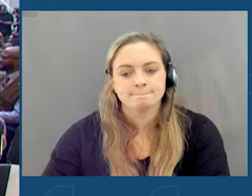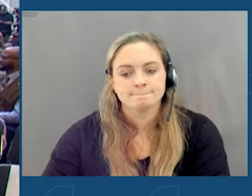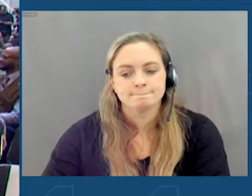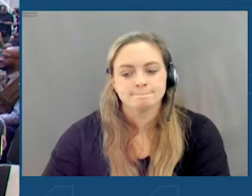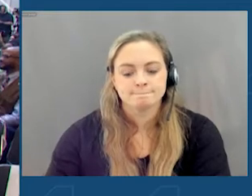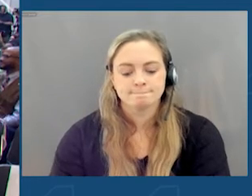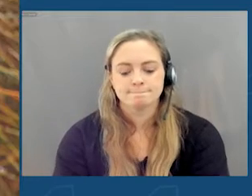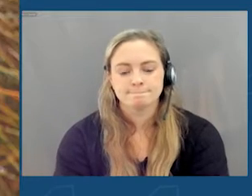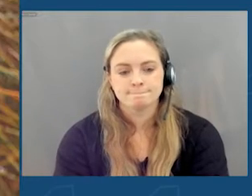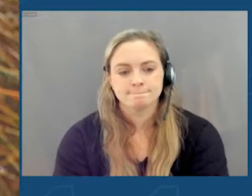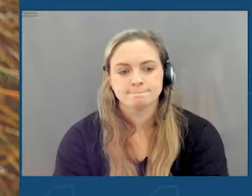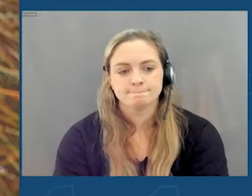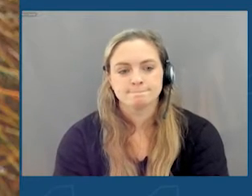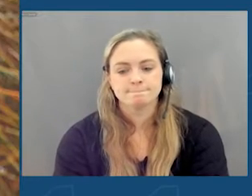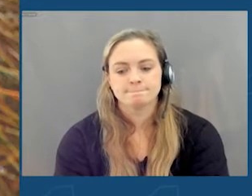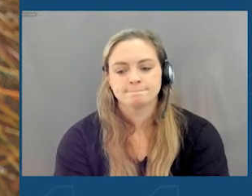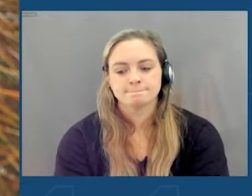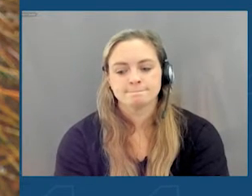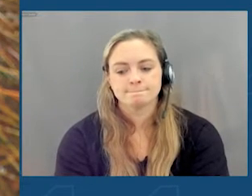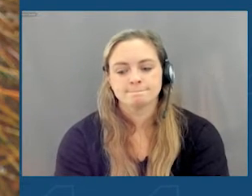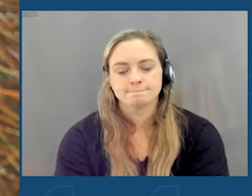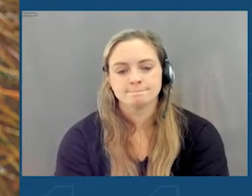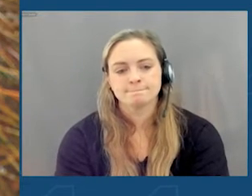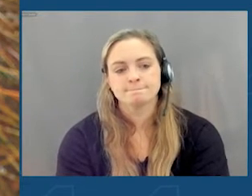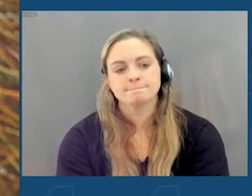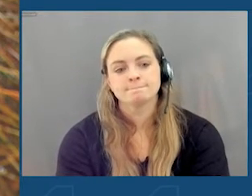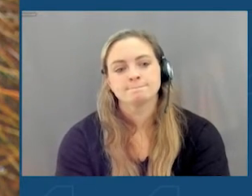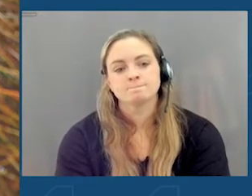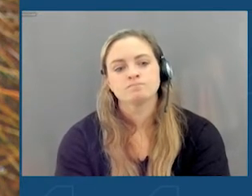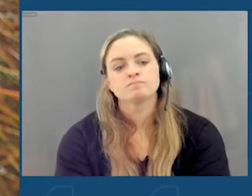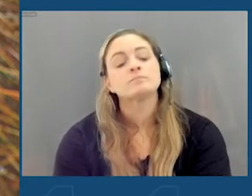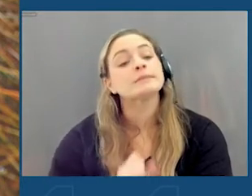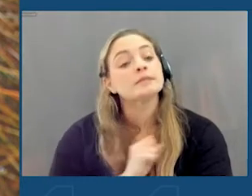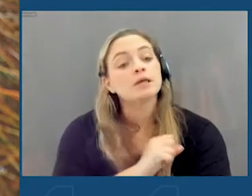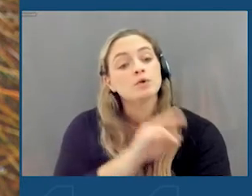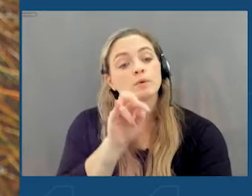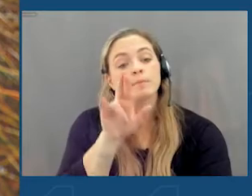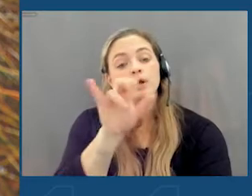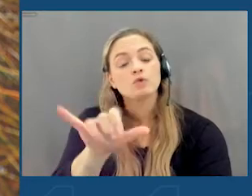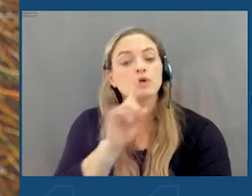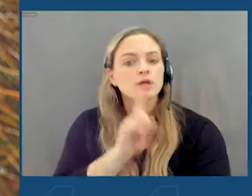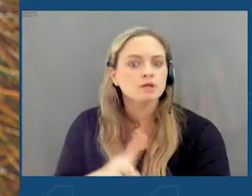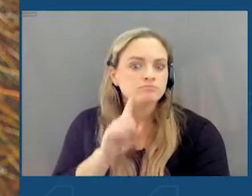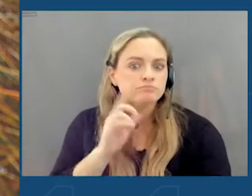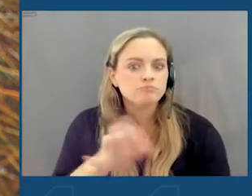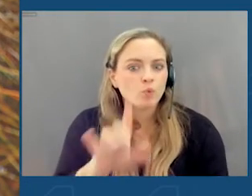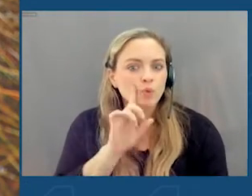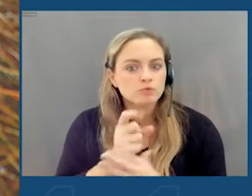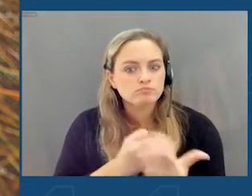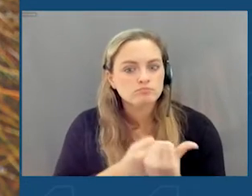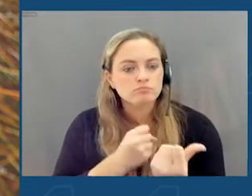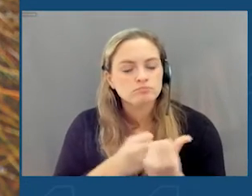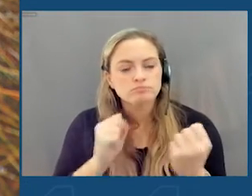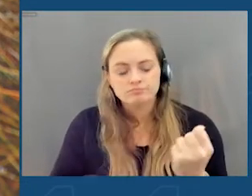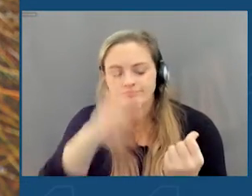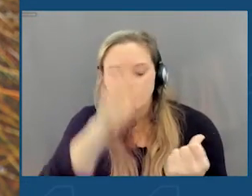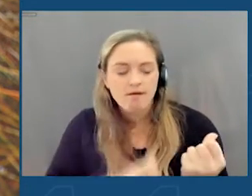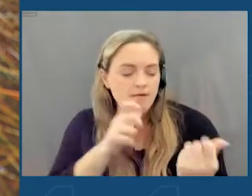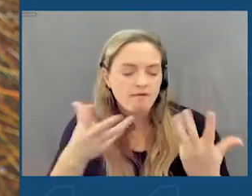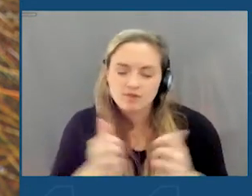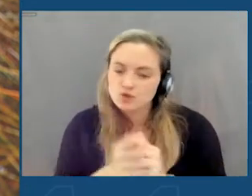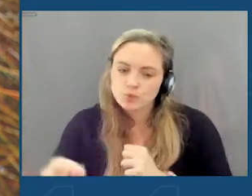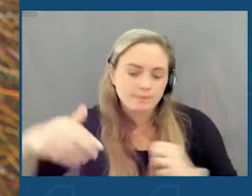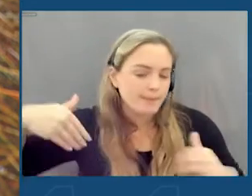My little brother, Senator Myrie, he's a force to be reckoned with, and I can tell you that God is not finished with him yet.